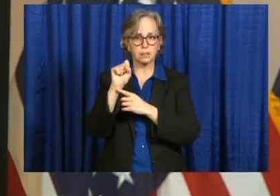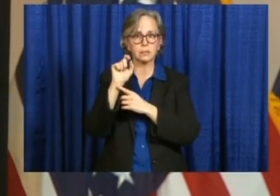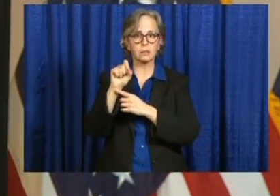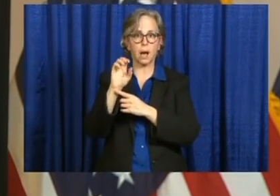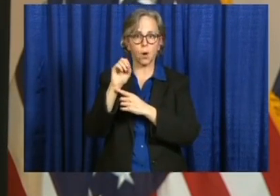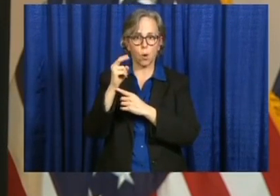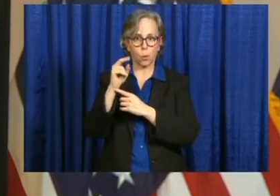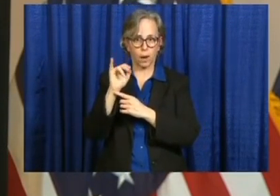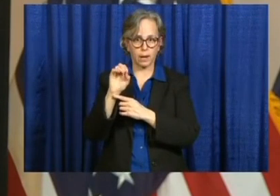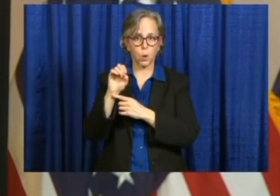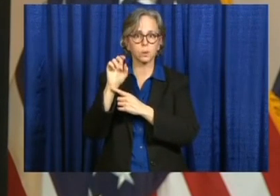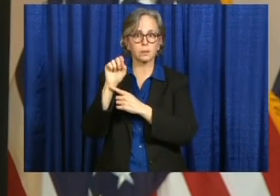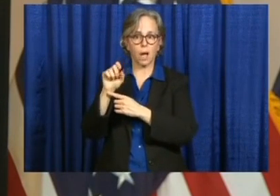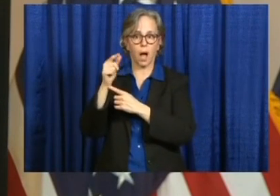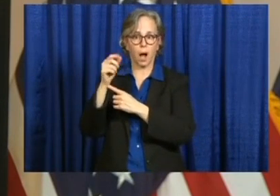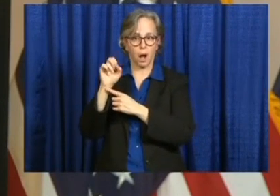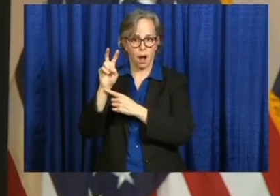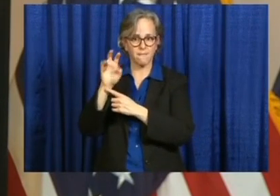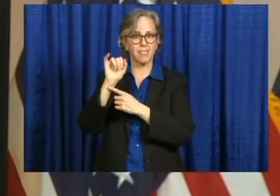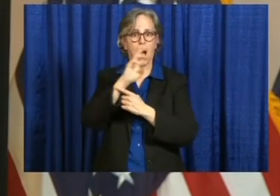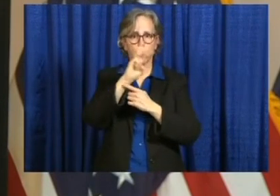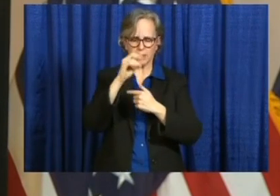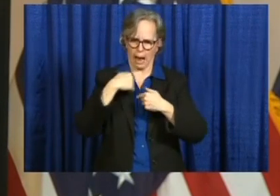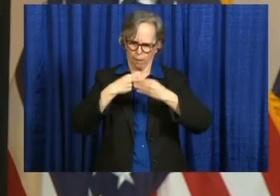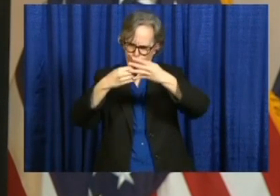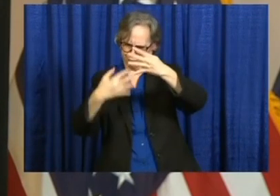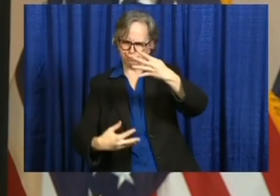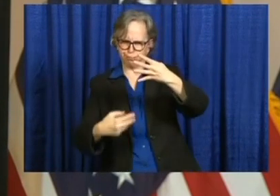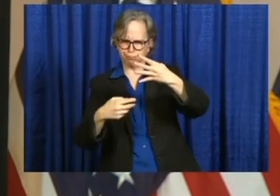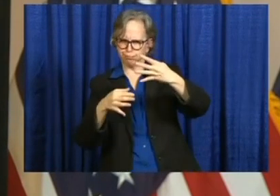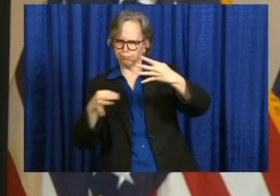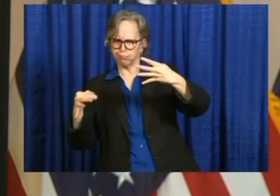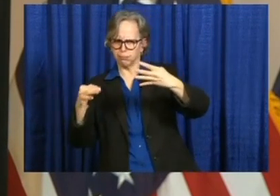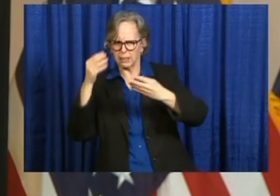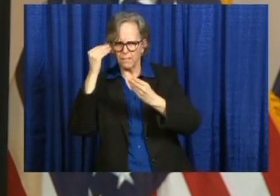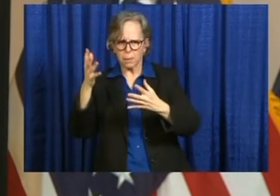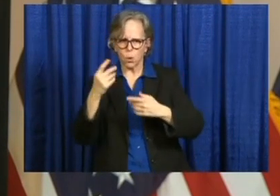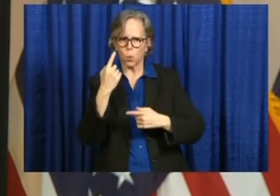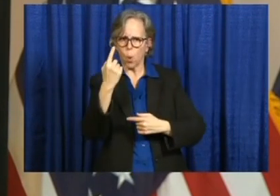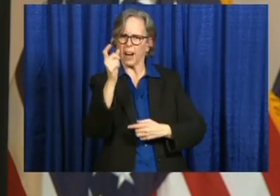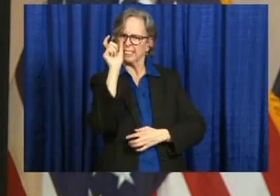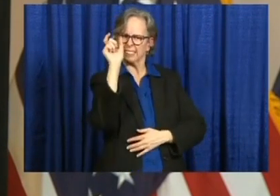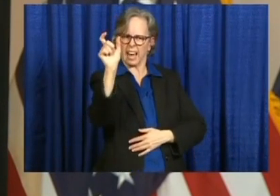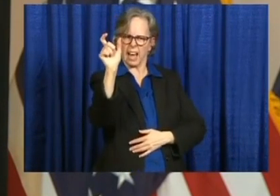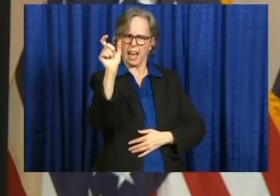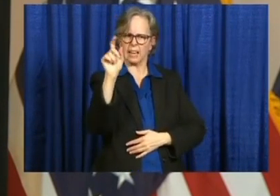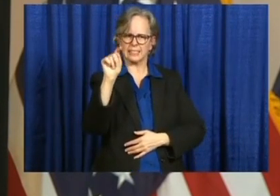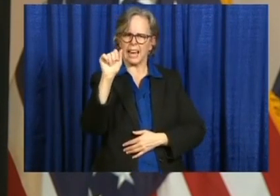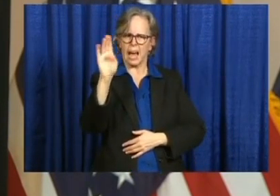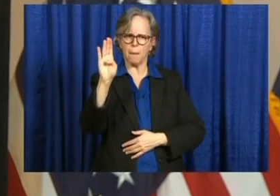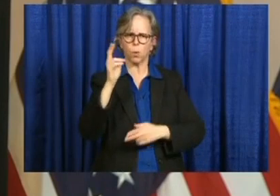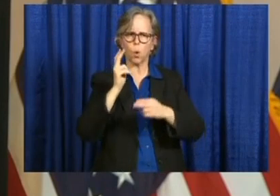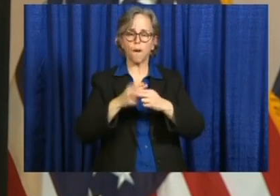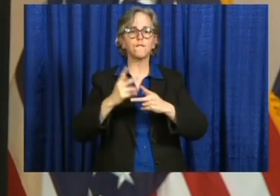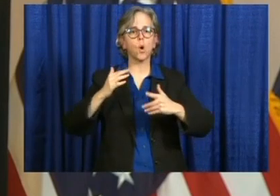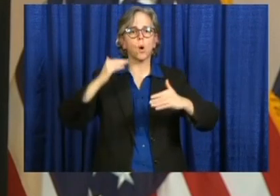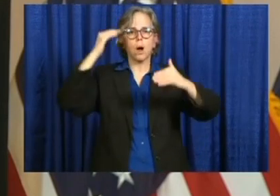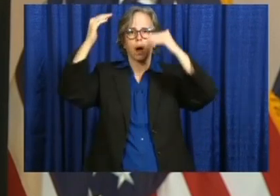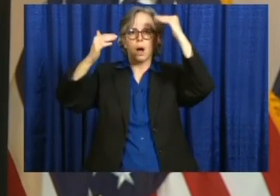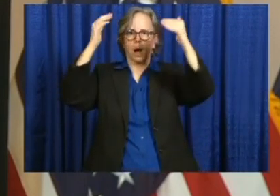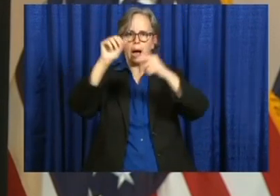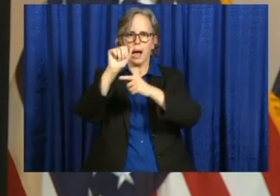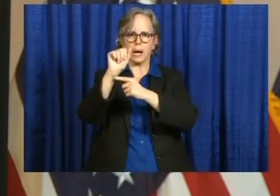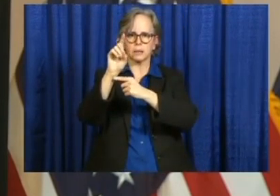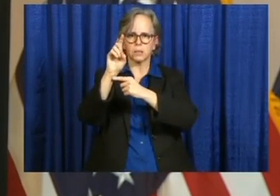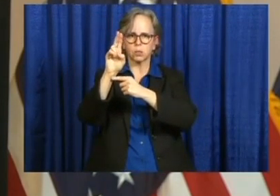there's also a tab called Resources for Adults that will link you to videos and online support, apps